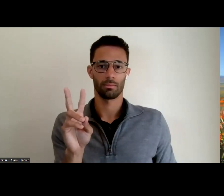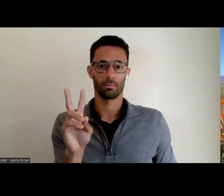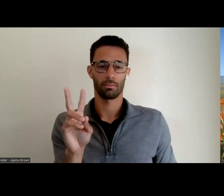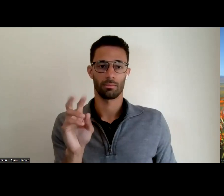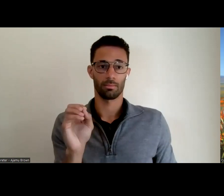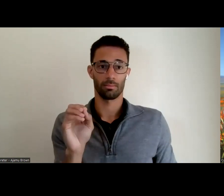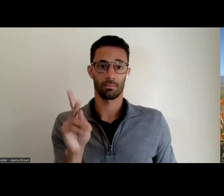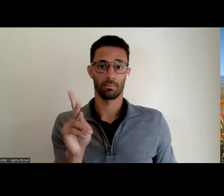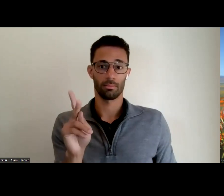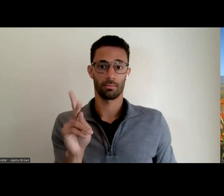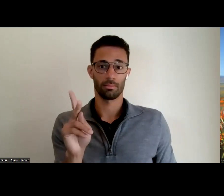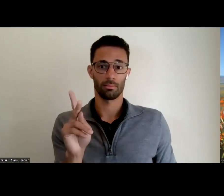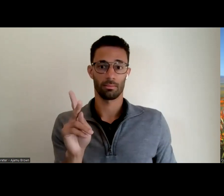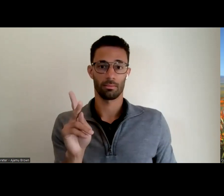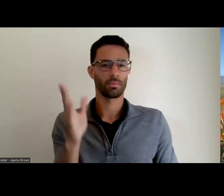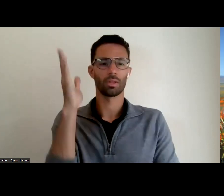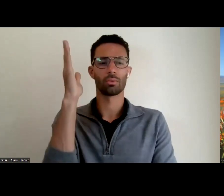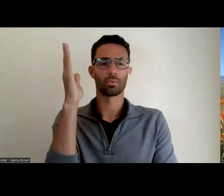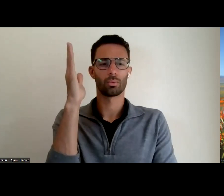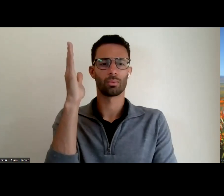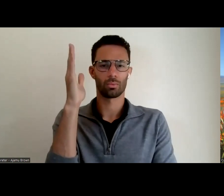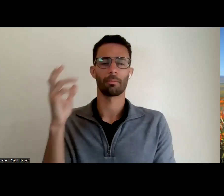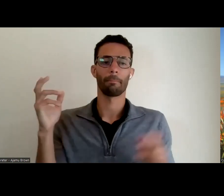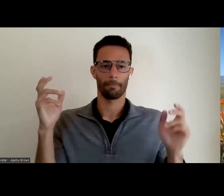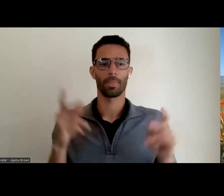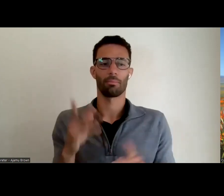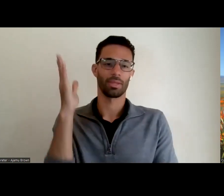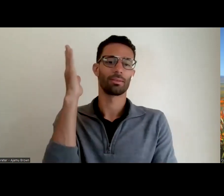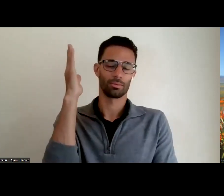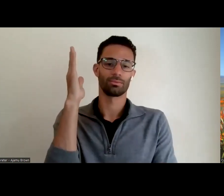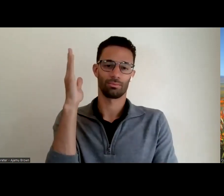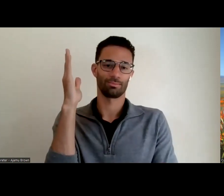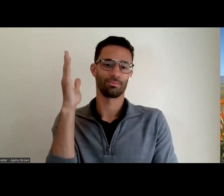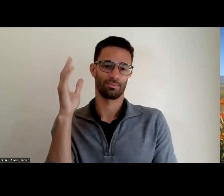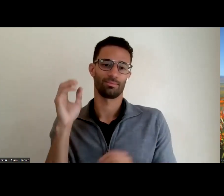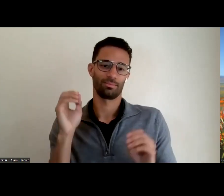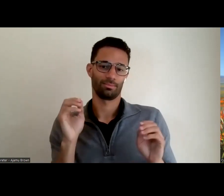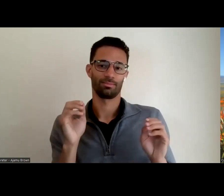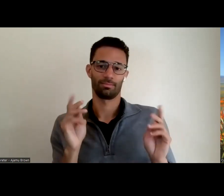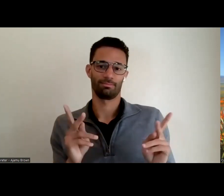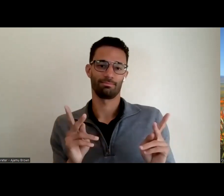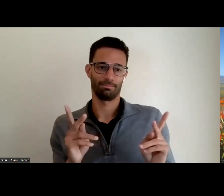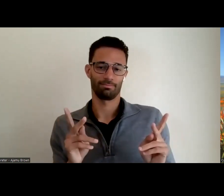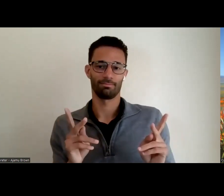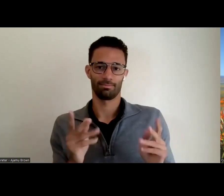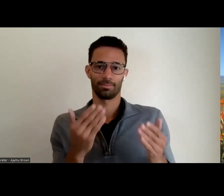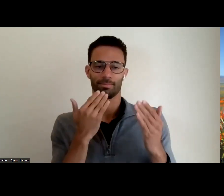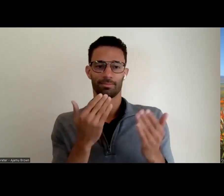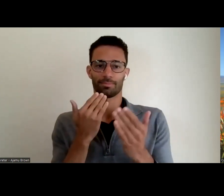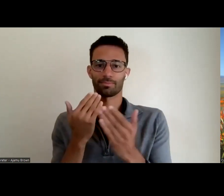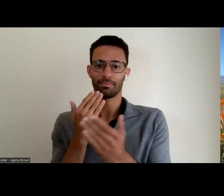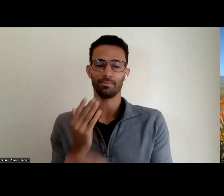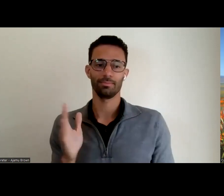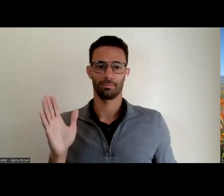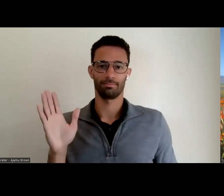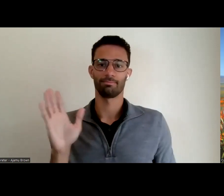Okay, so Let's just come back at noon. That gives everybody. how about let's come back at noon, please? We'll be back at noon because we're behind. Thank you. Okay, thank you very